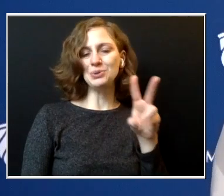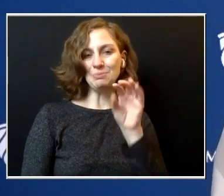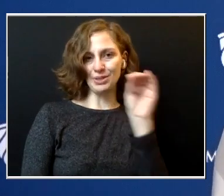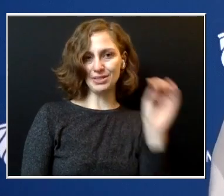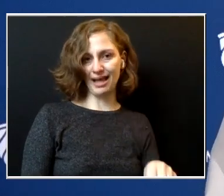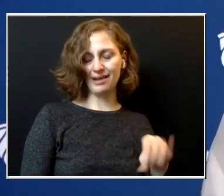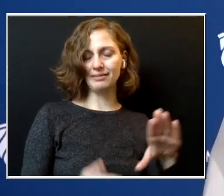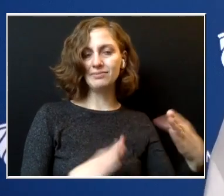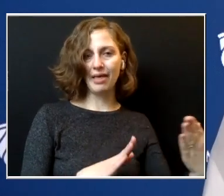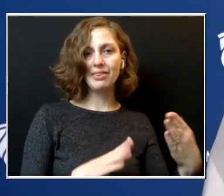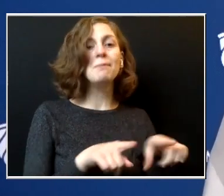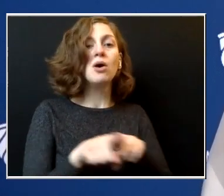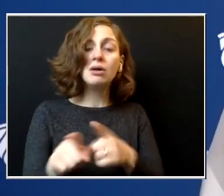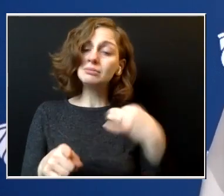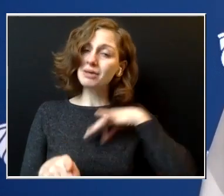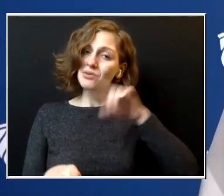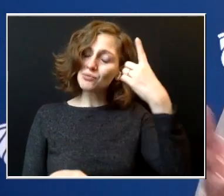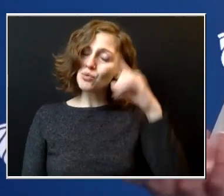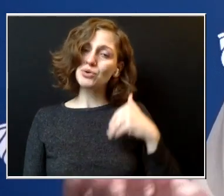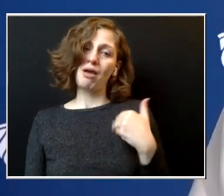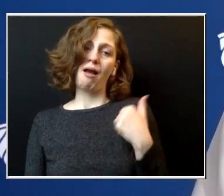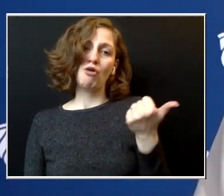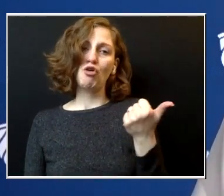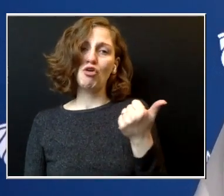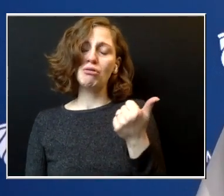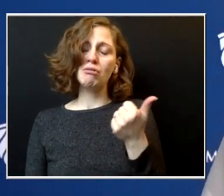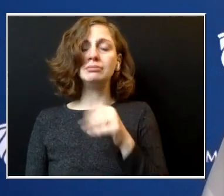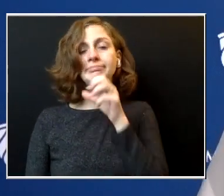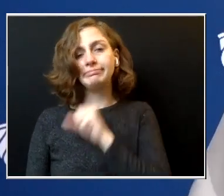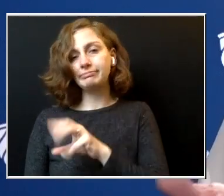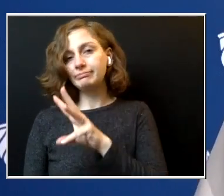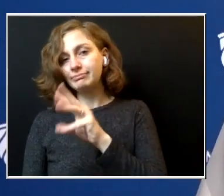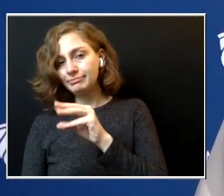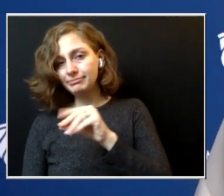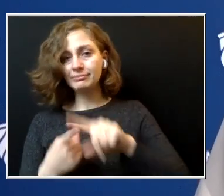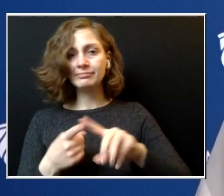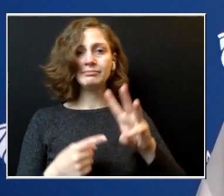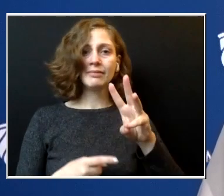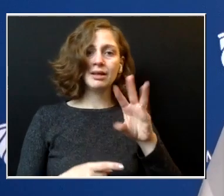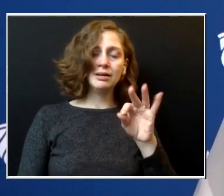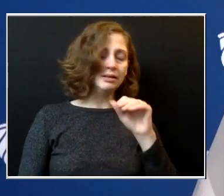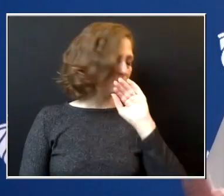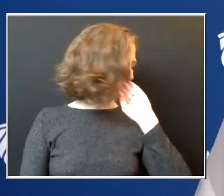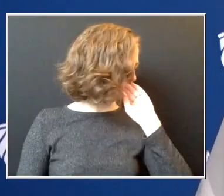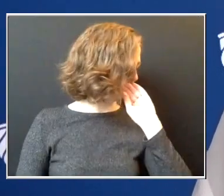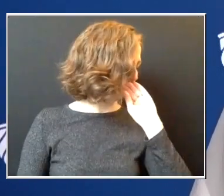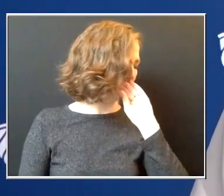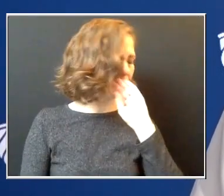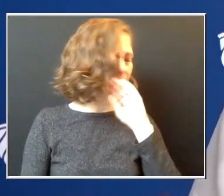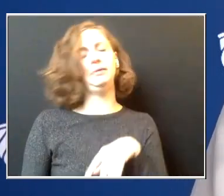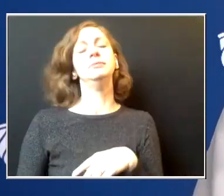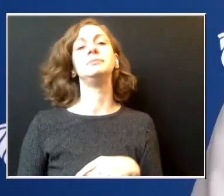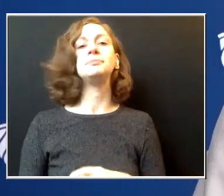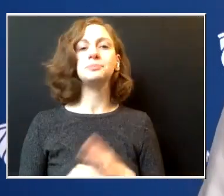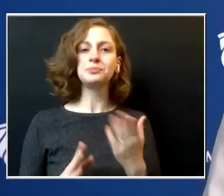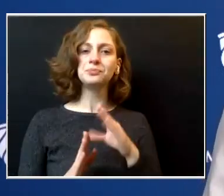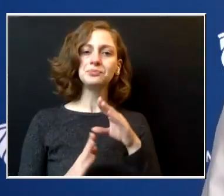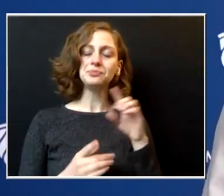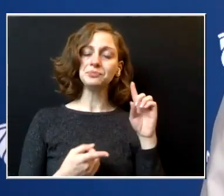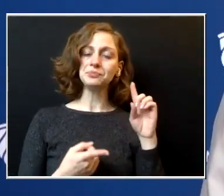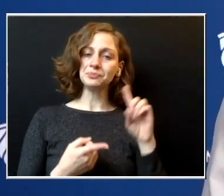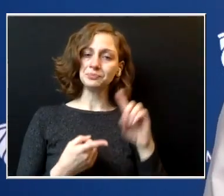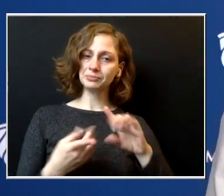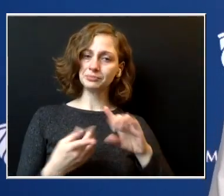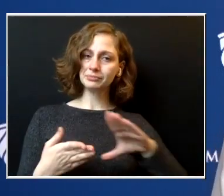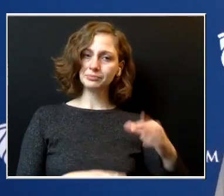those younger age groups. So those aged 60 to 69, they had a decrease in death rate of 54%. And those that were 70 to 79 had a